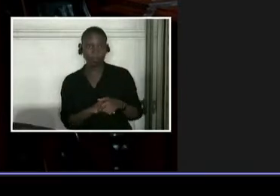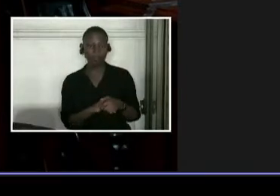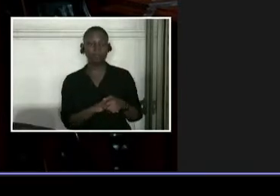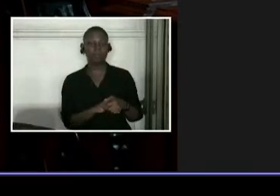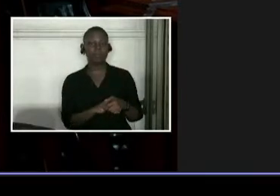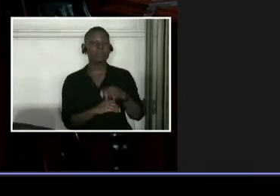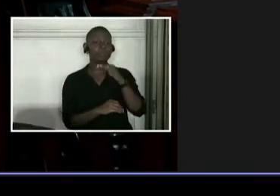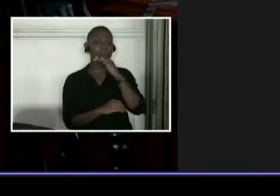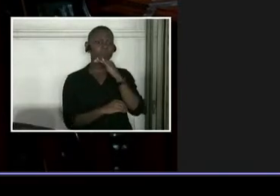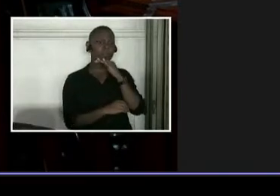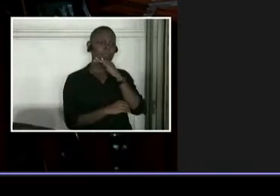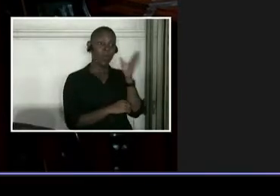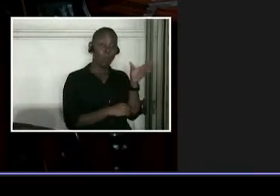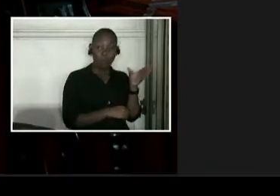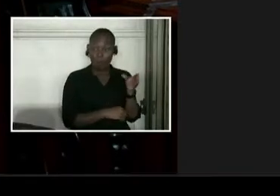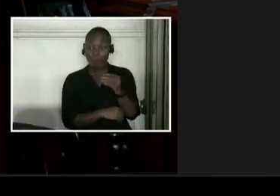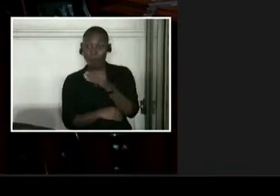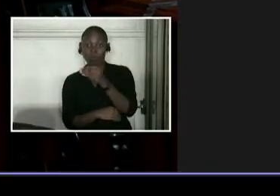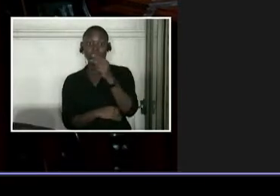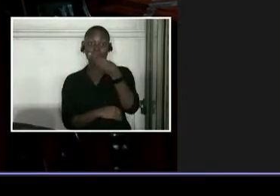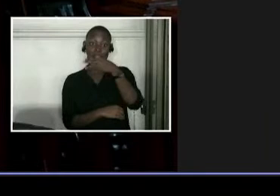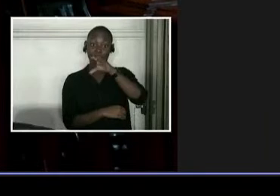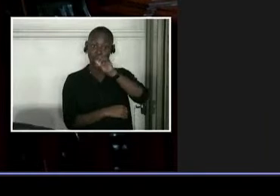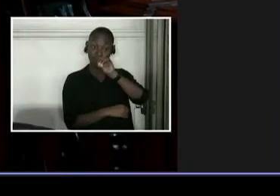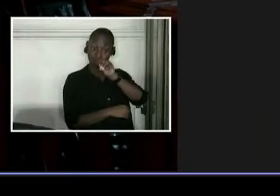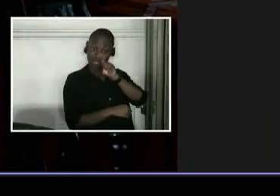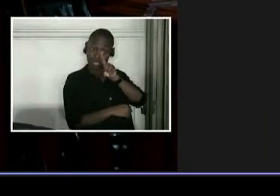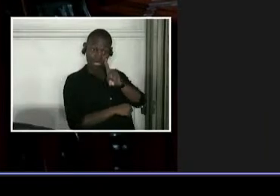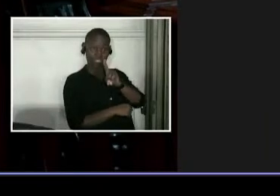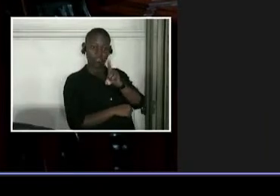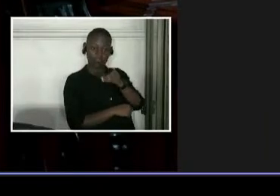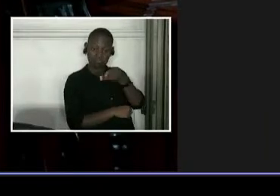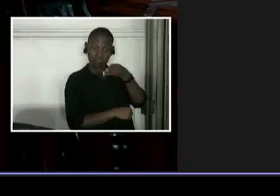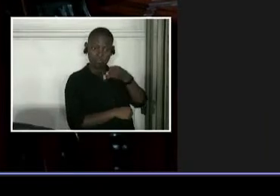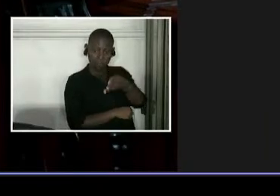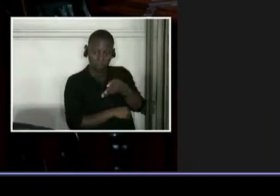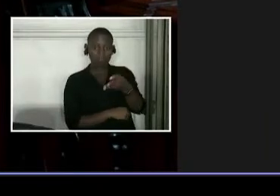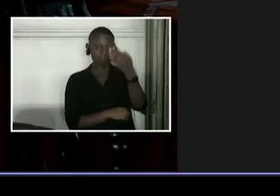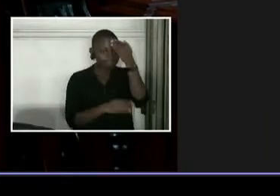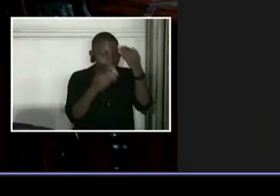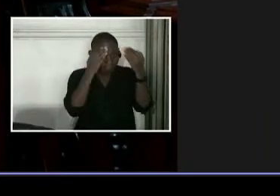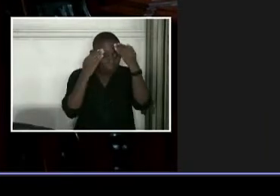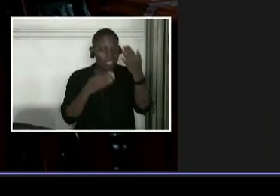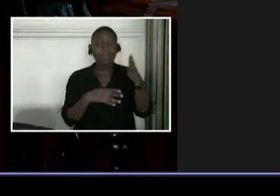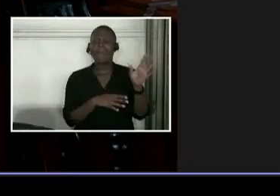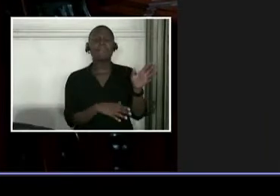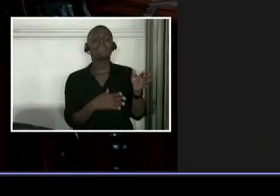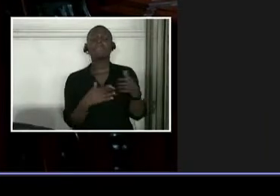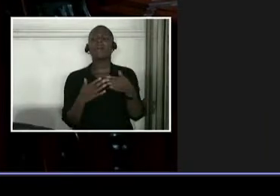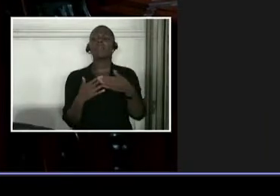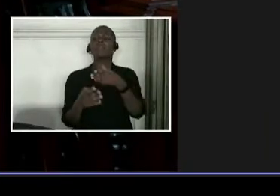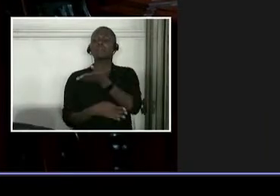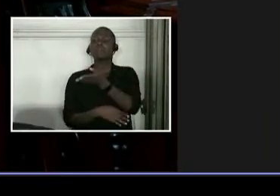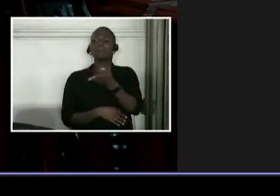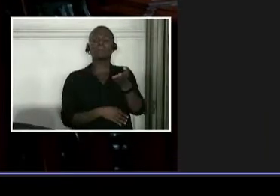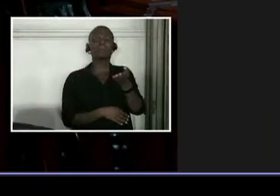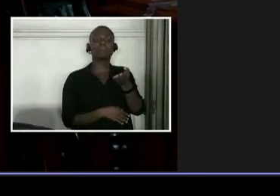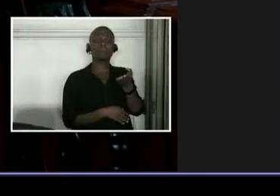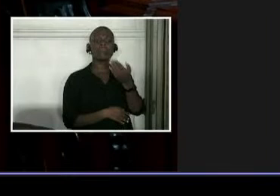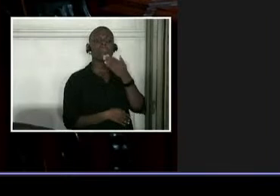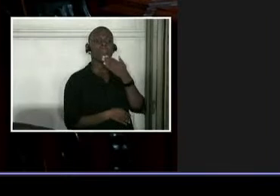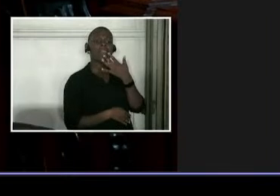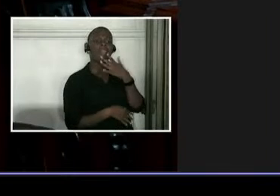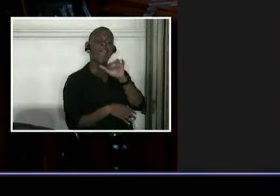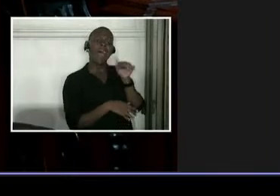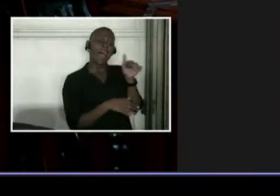inhloko zeminyango ezikhona, bonke abantu abakhona la phakathi kwethu. Siyafisa ukubingelela nama-sectors